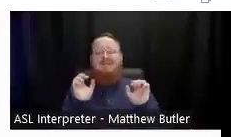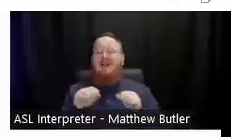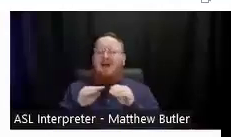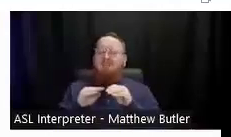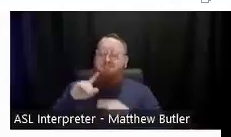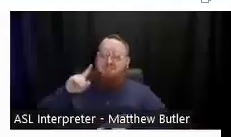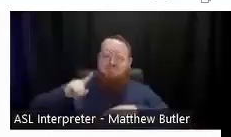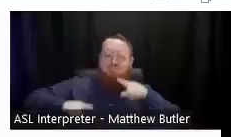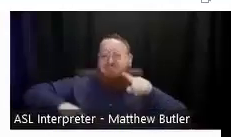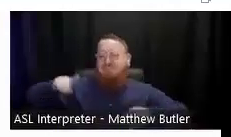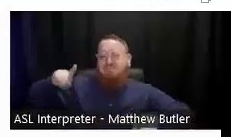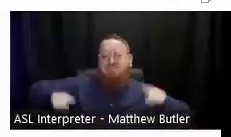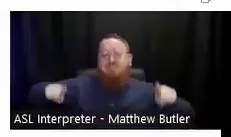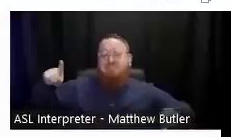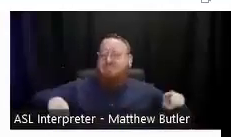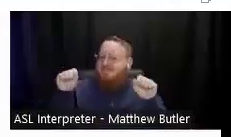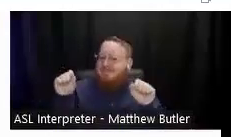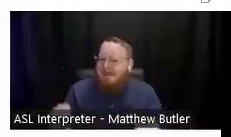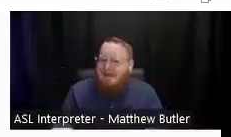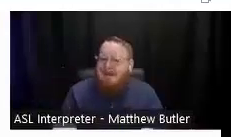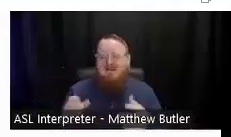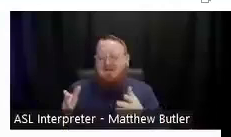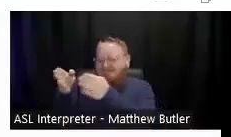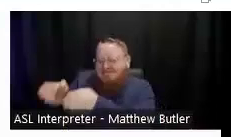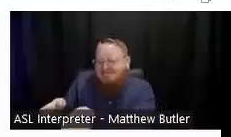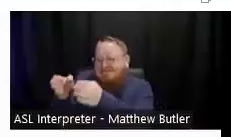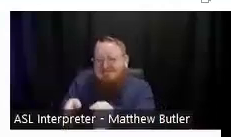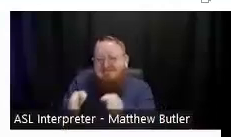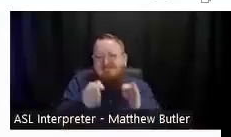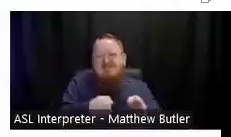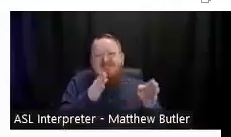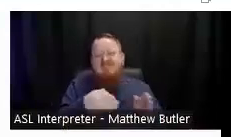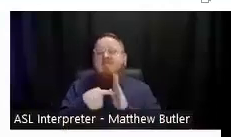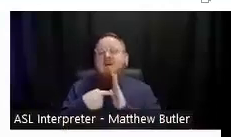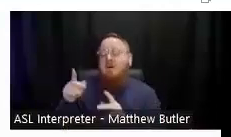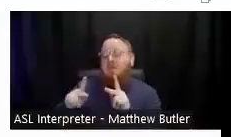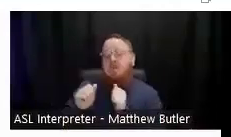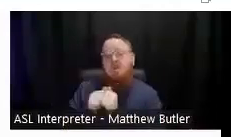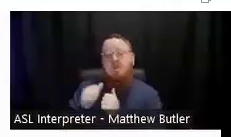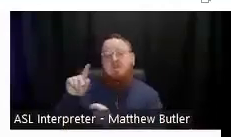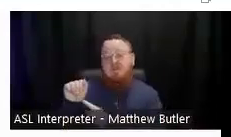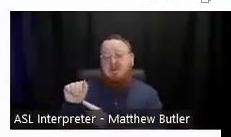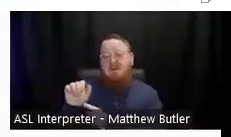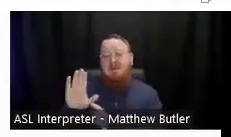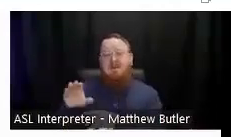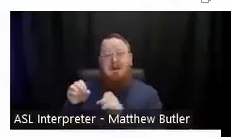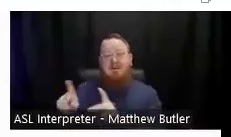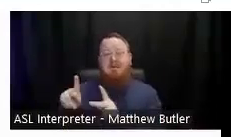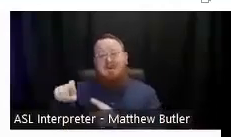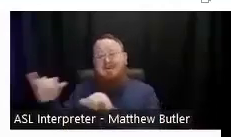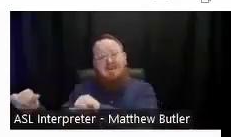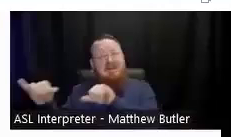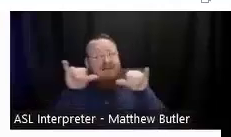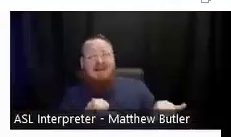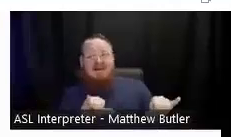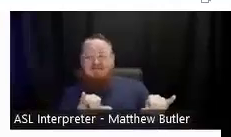people. So we know that people with disabilities need the same opportunities as everyone else to choose where to